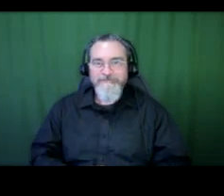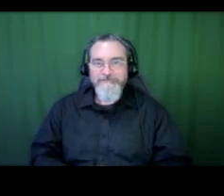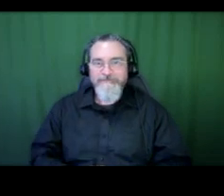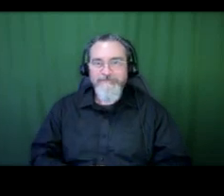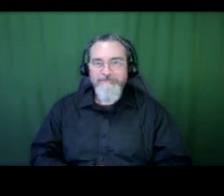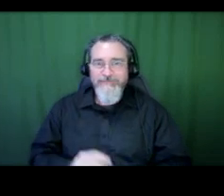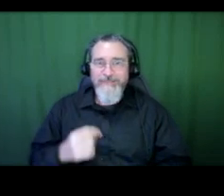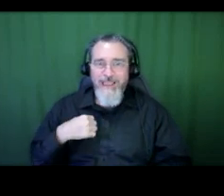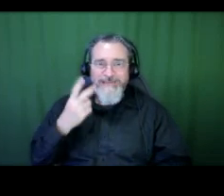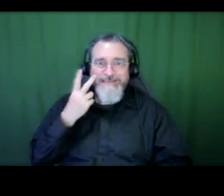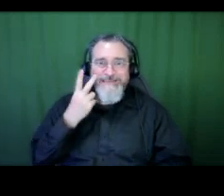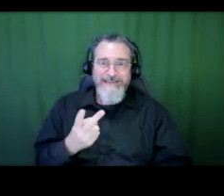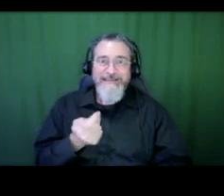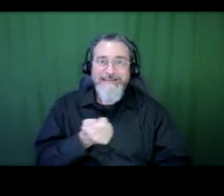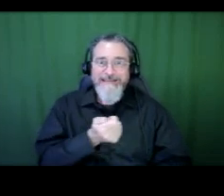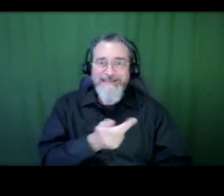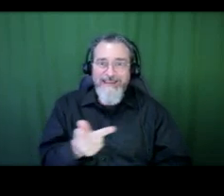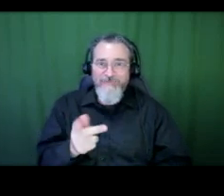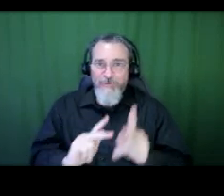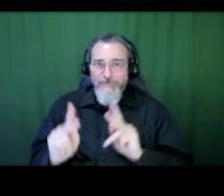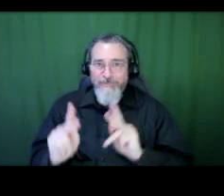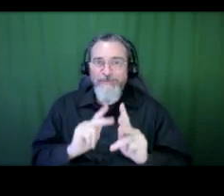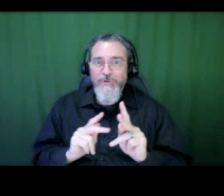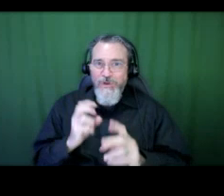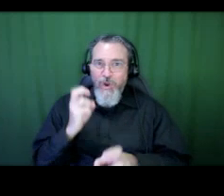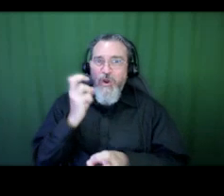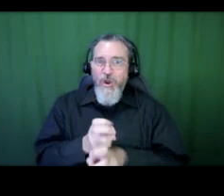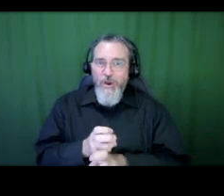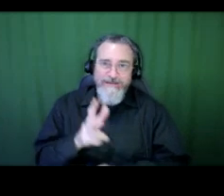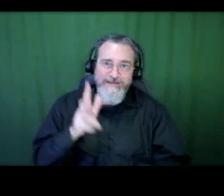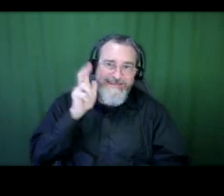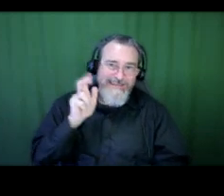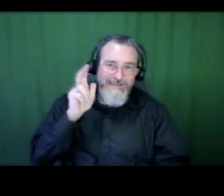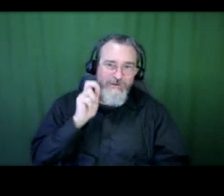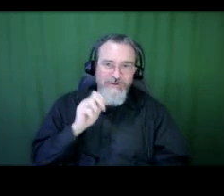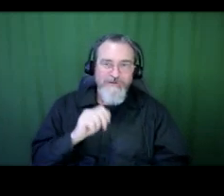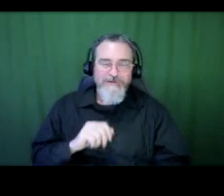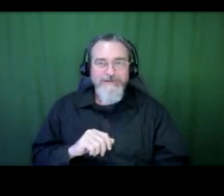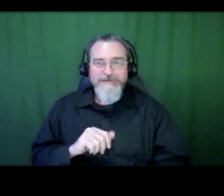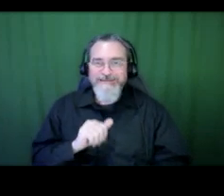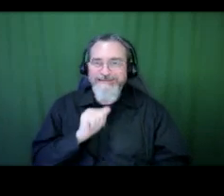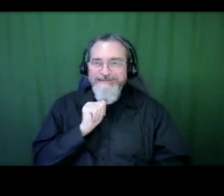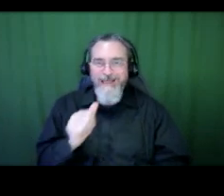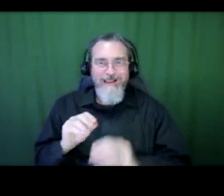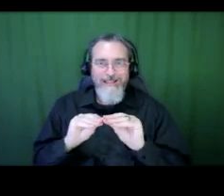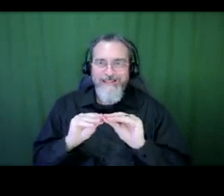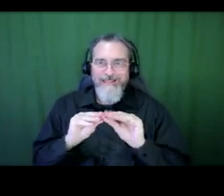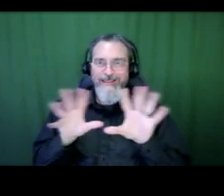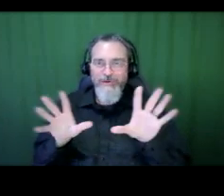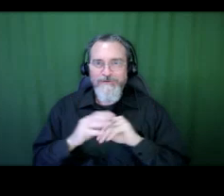several folks are also hearing that your voice is a little muffled. Okay, So if let there's me see any. if I can. Hold